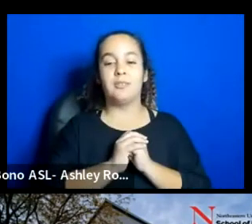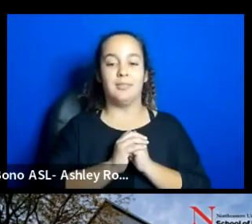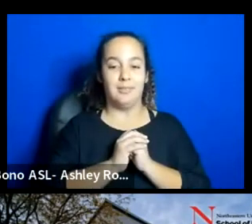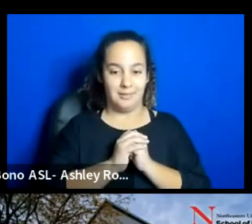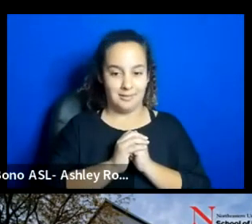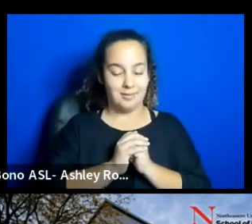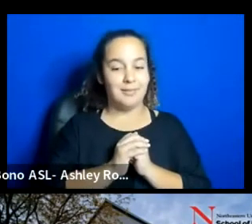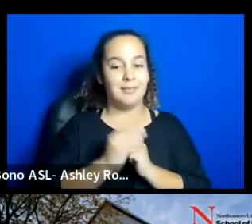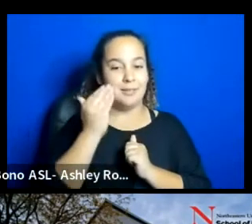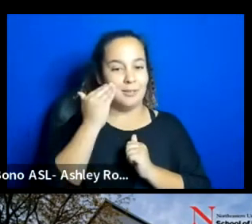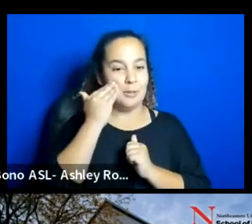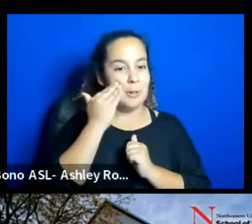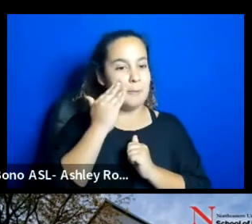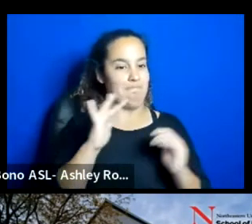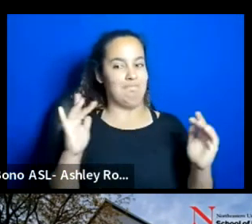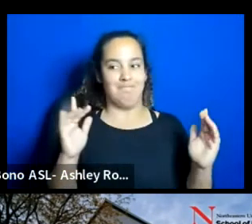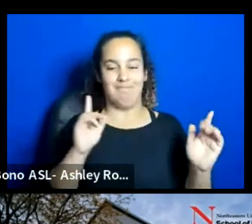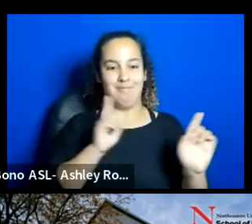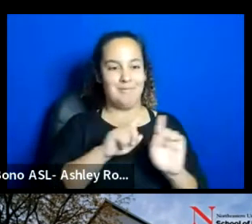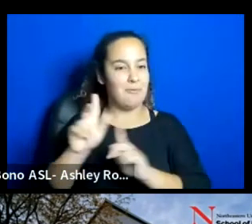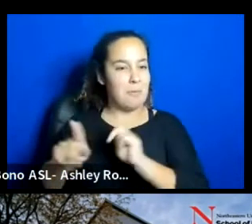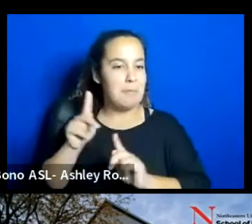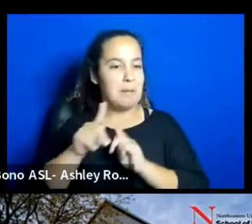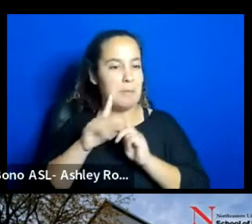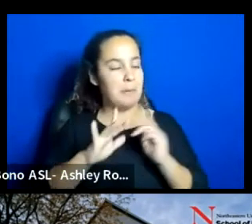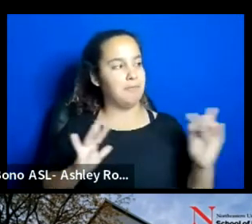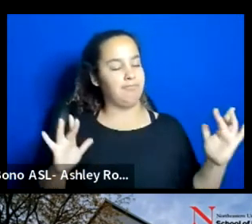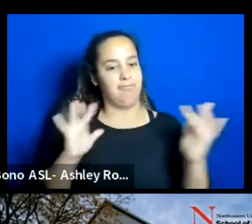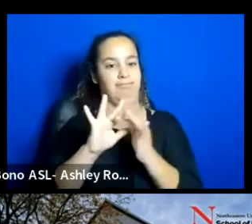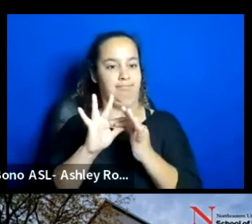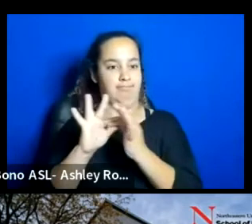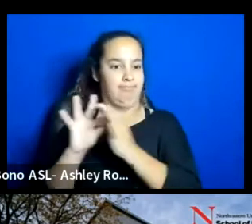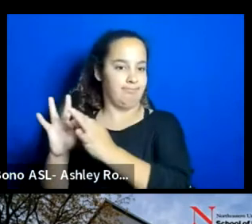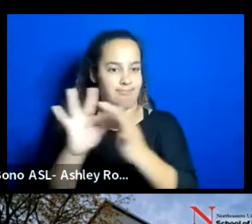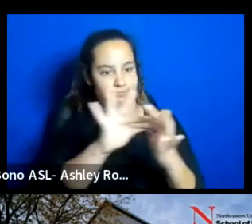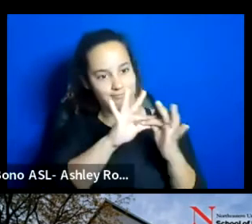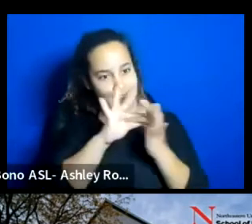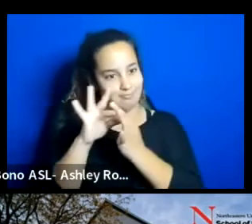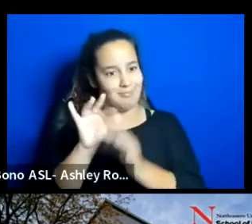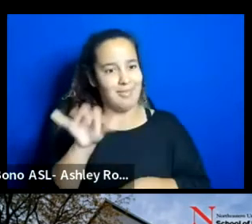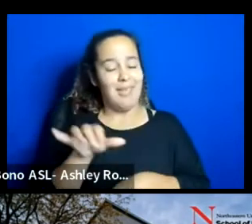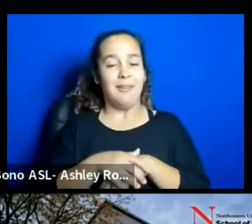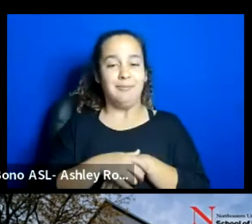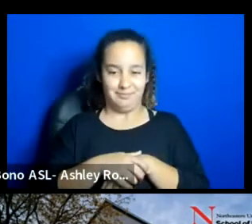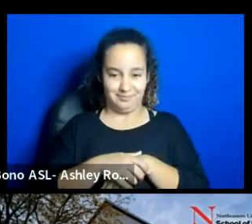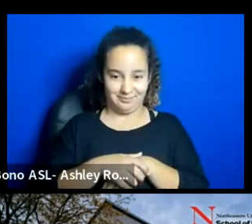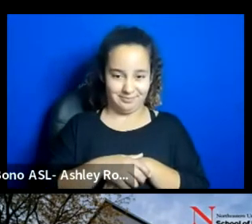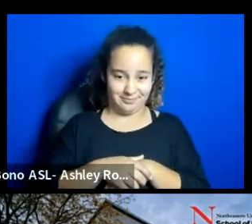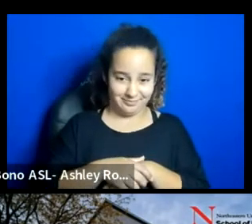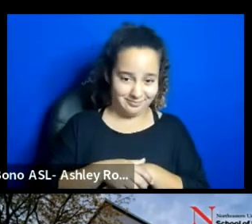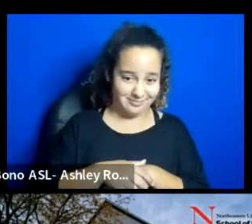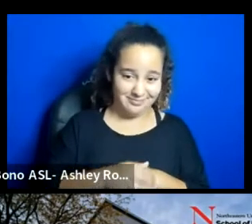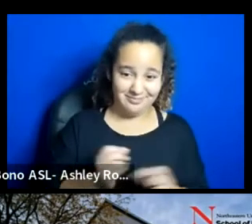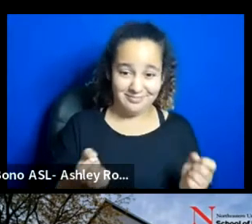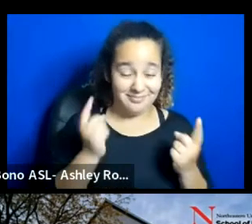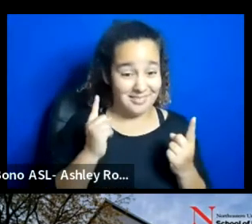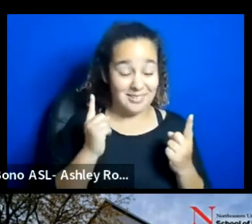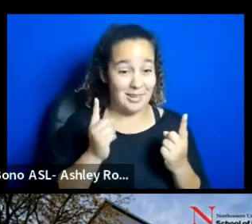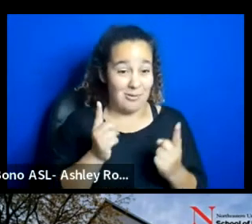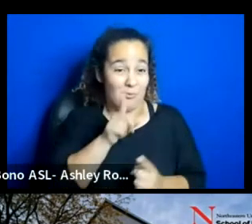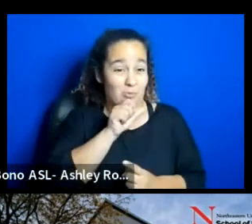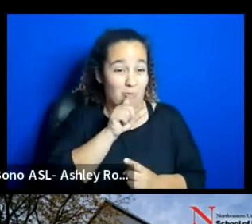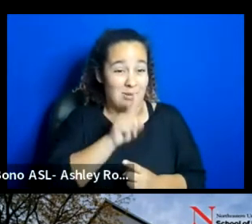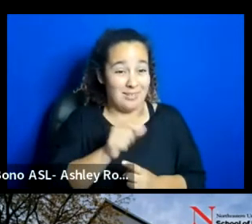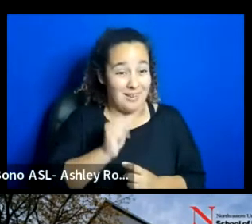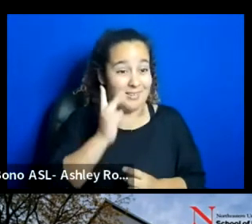or mediating stakeholders. And I know, Bourdieu doesn't necessarily appear very much in this text, but you can also sort of think